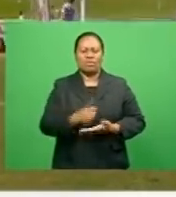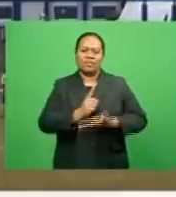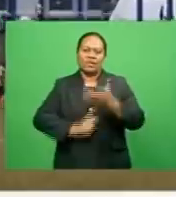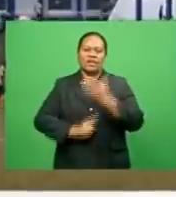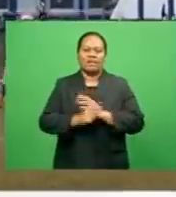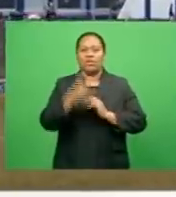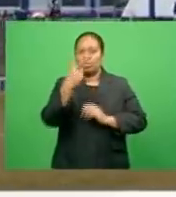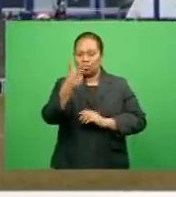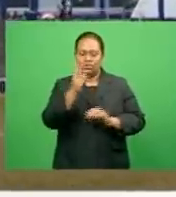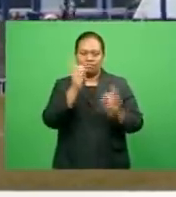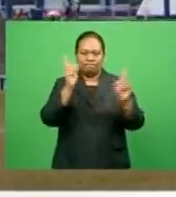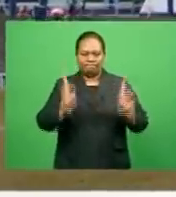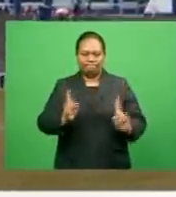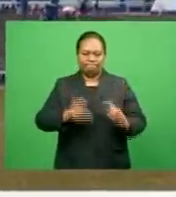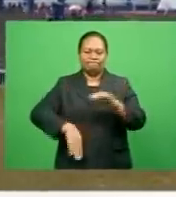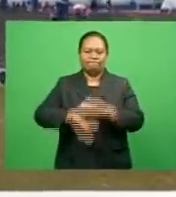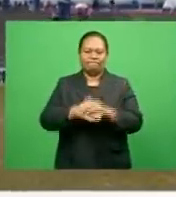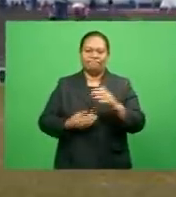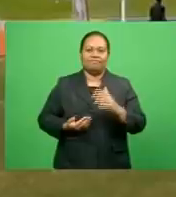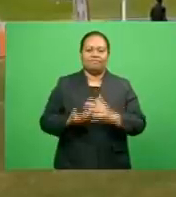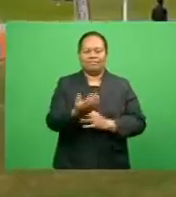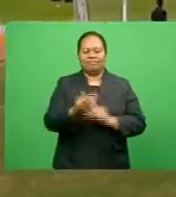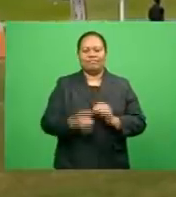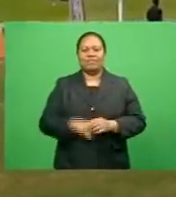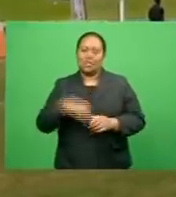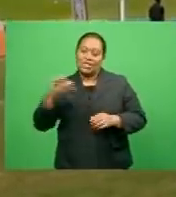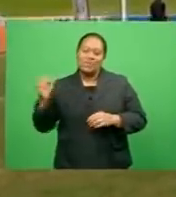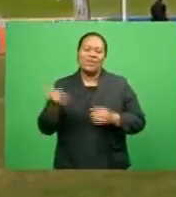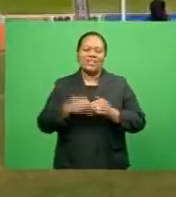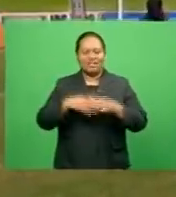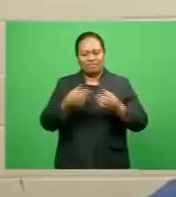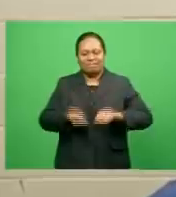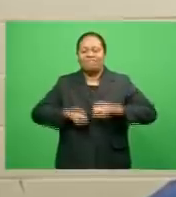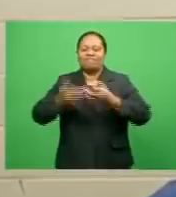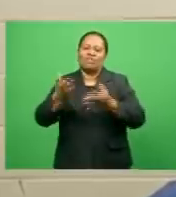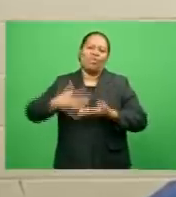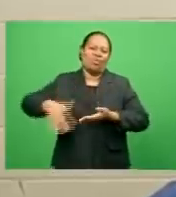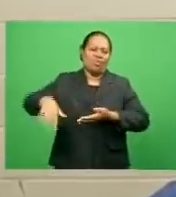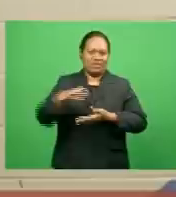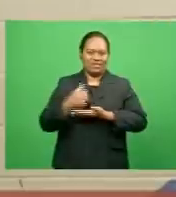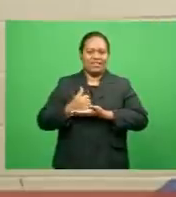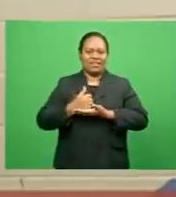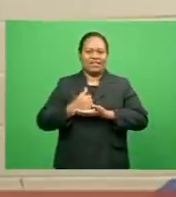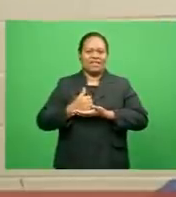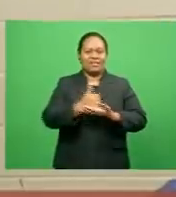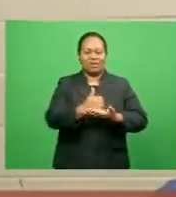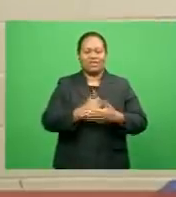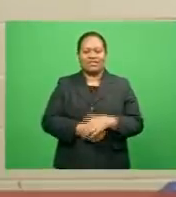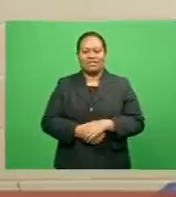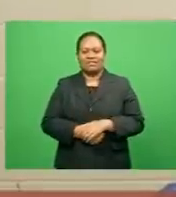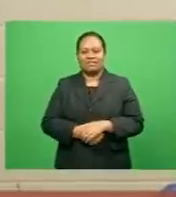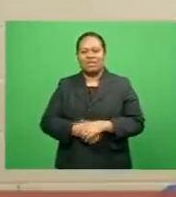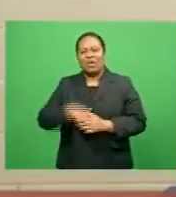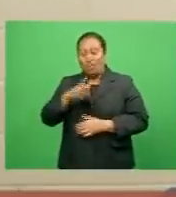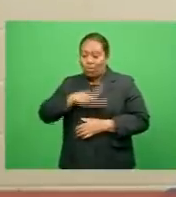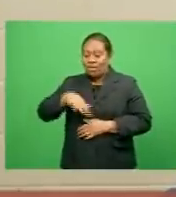goals, goalkeeper RITESH Chand dedicates the win to all their supporters. All the people from